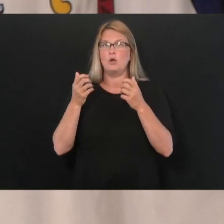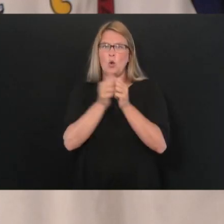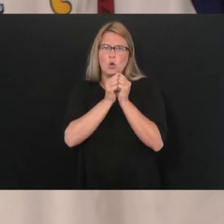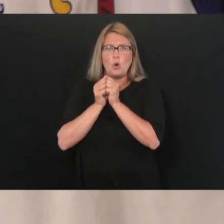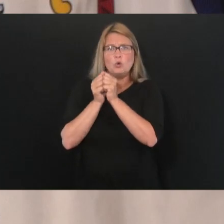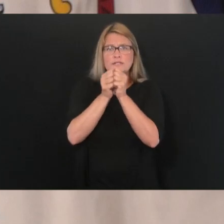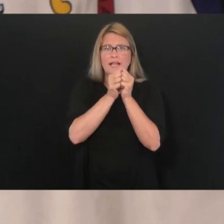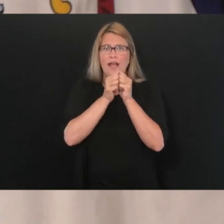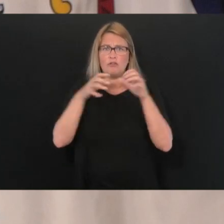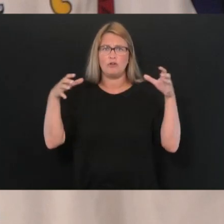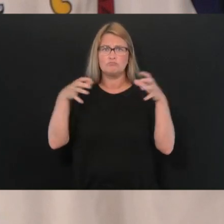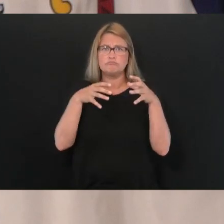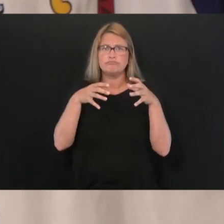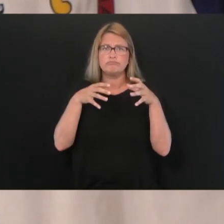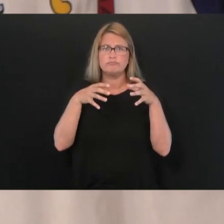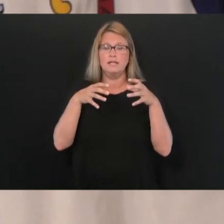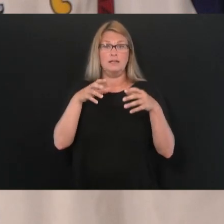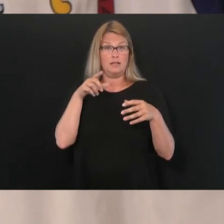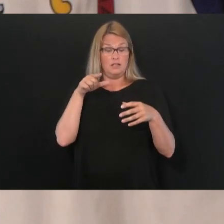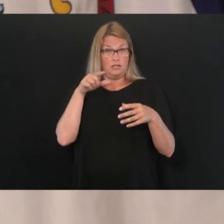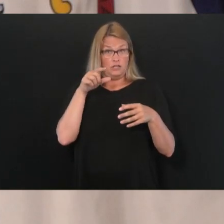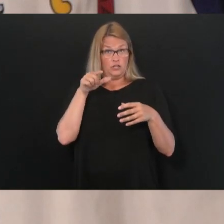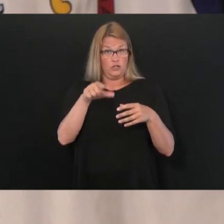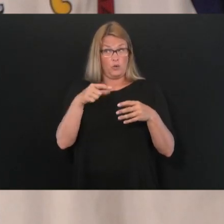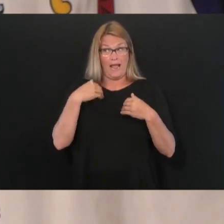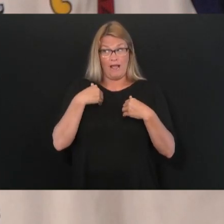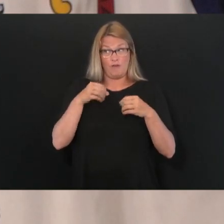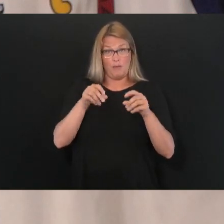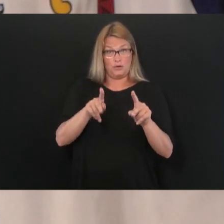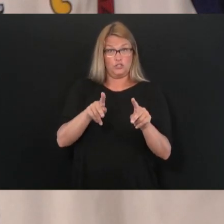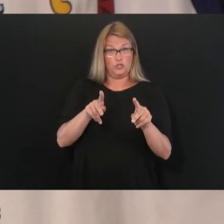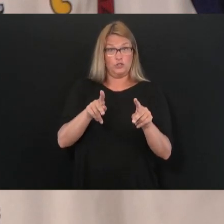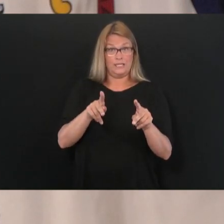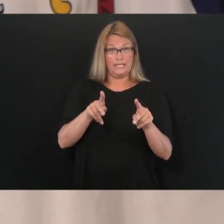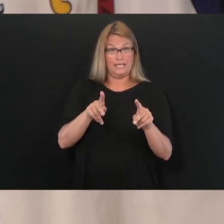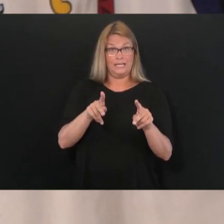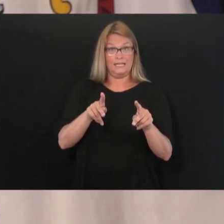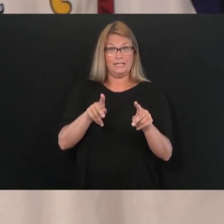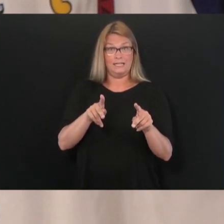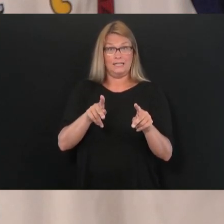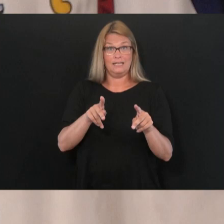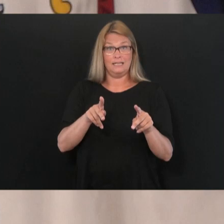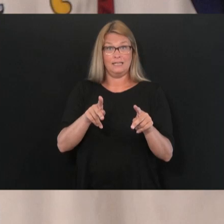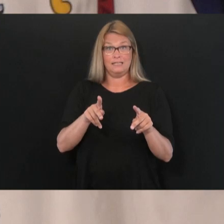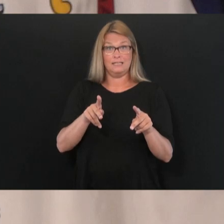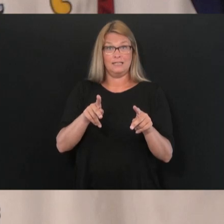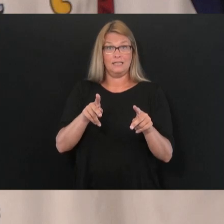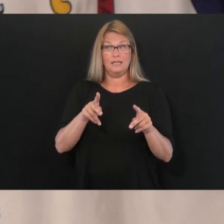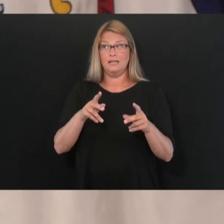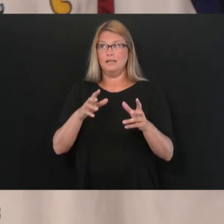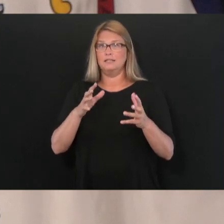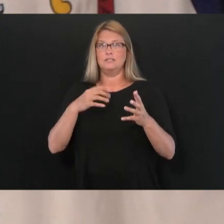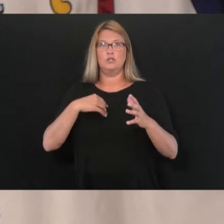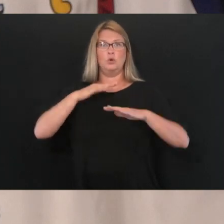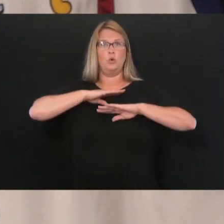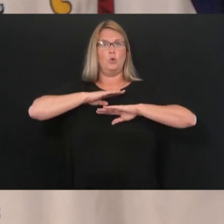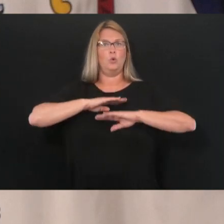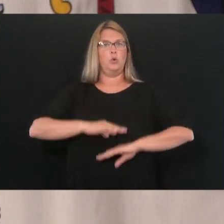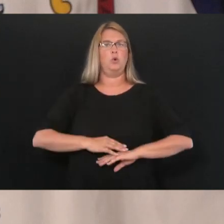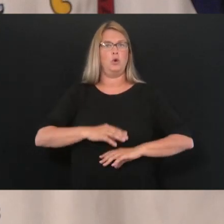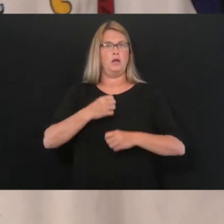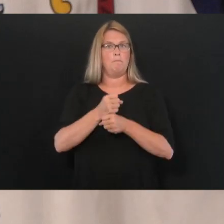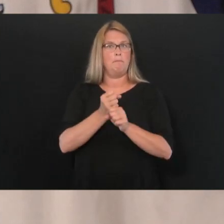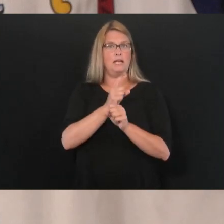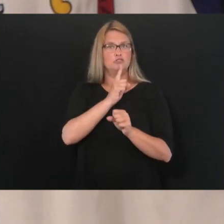together. And while you have opportunities to lay aside maybe some anxiety levels or whatever it may